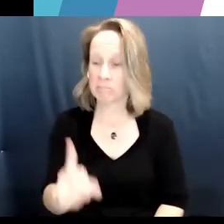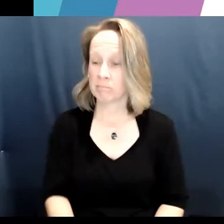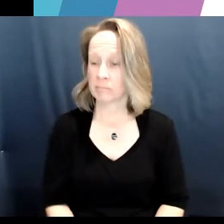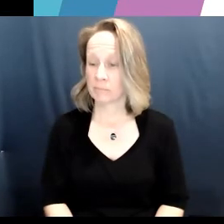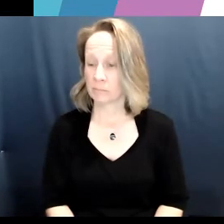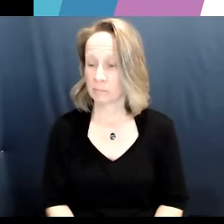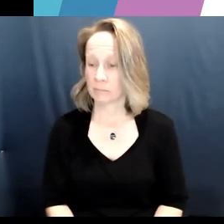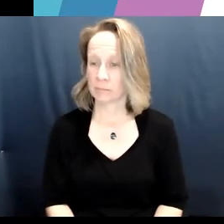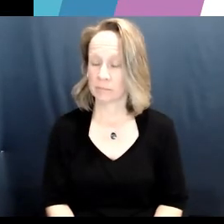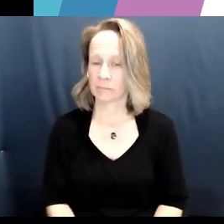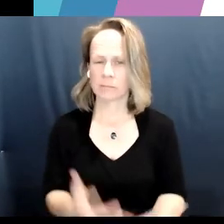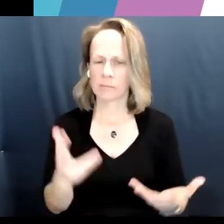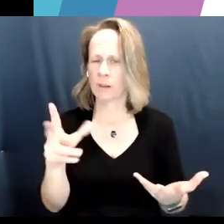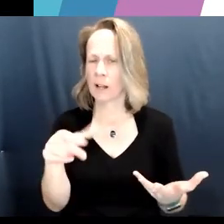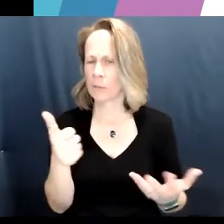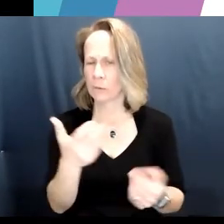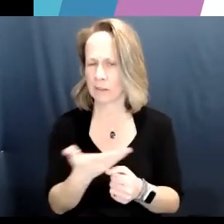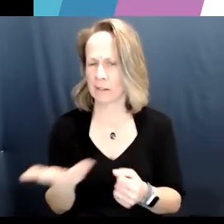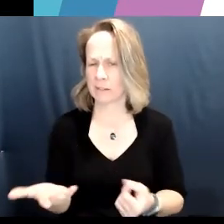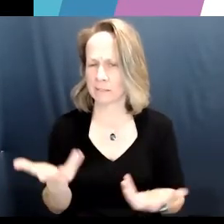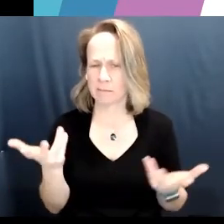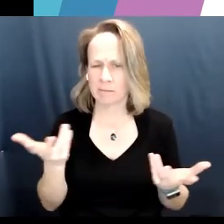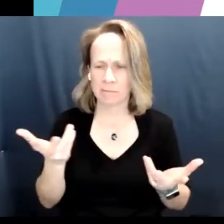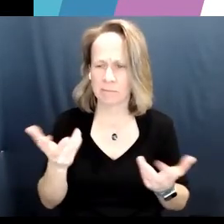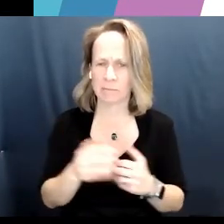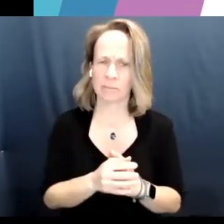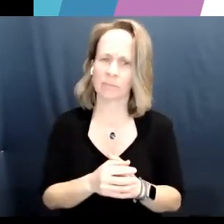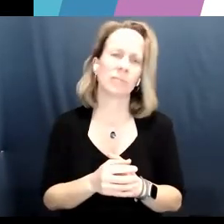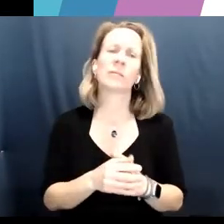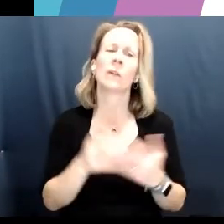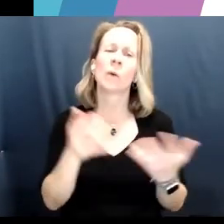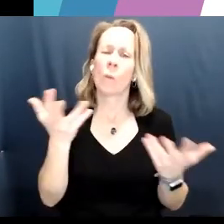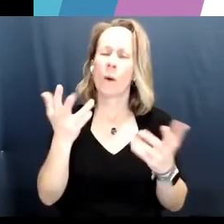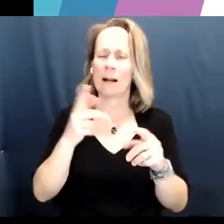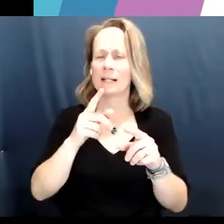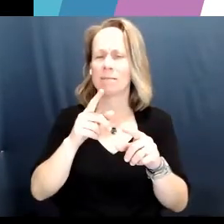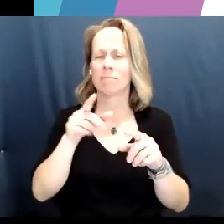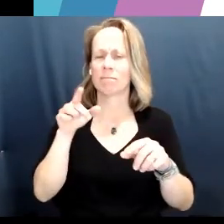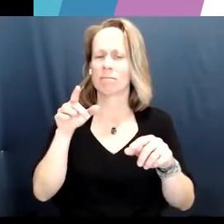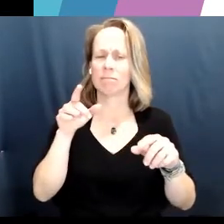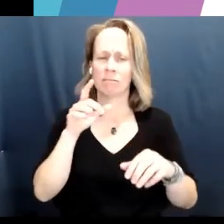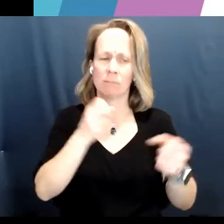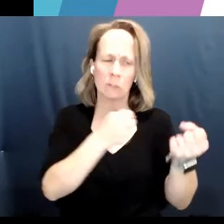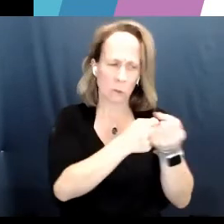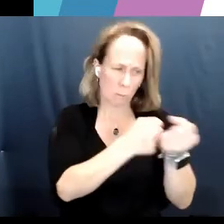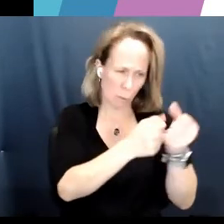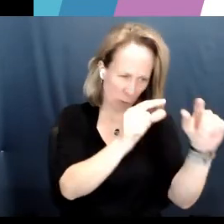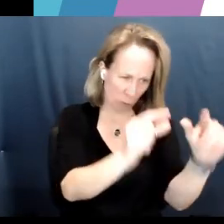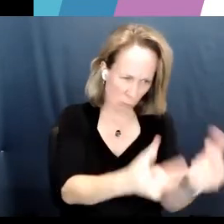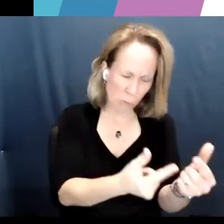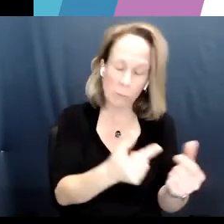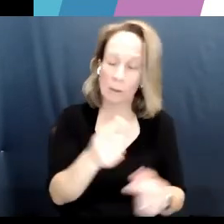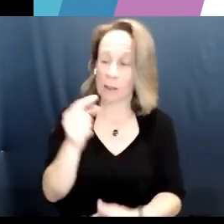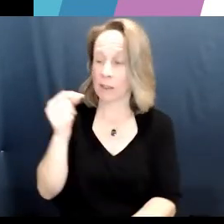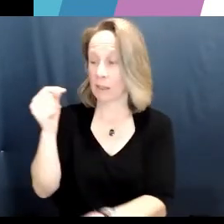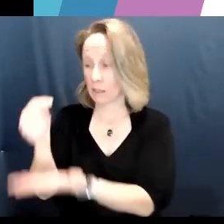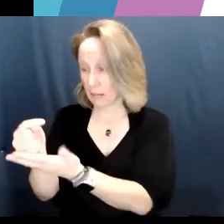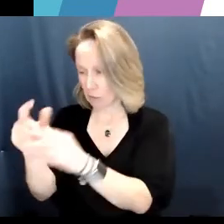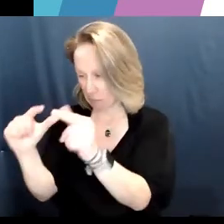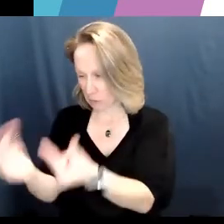What do others think? What are the differences between a support group and a therapeutic group?